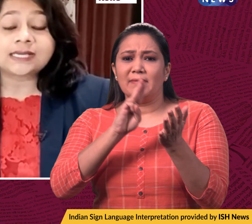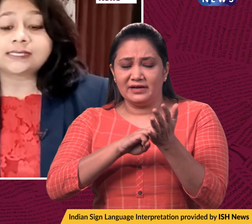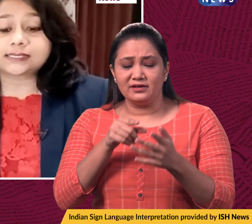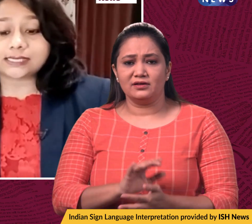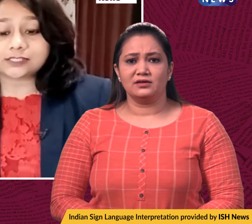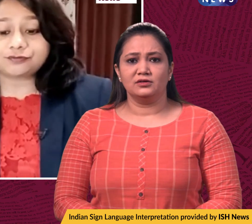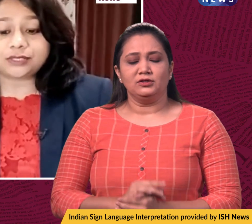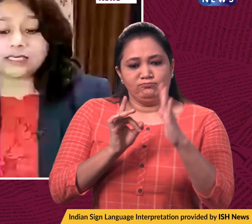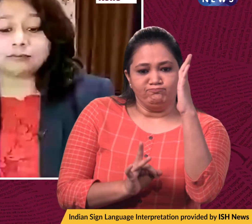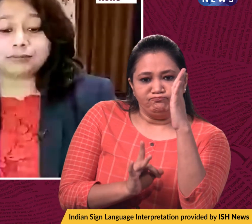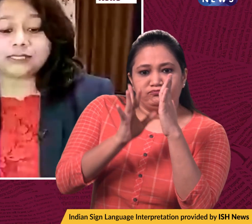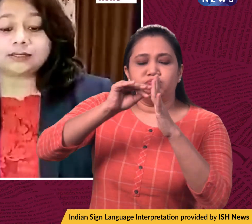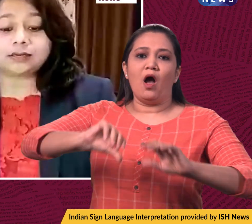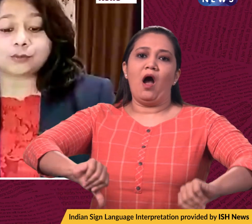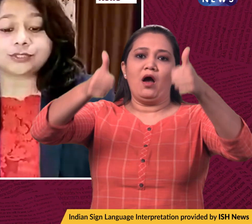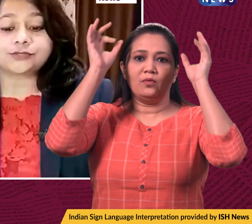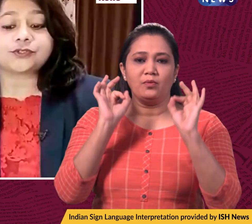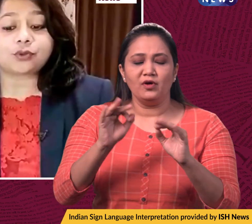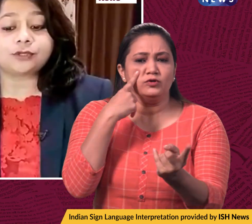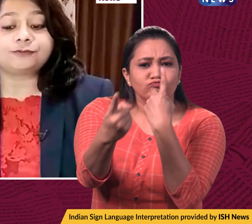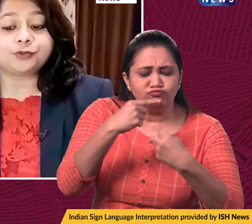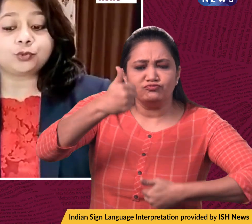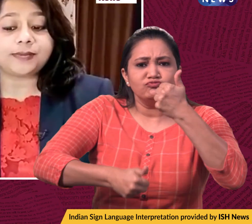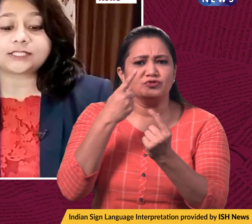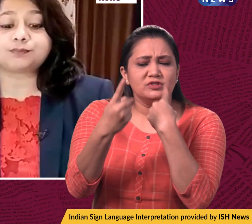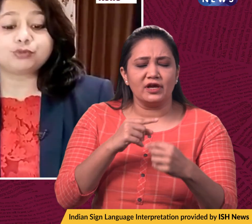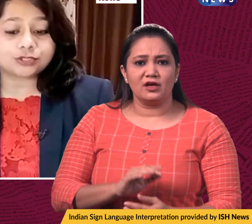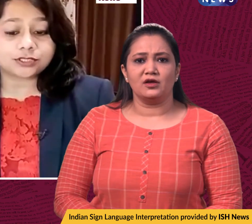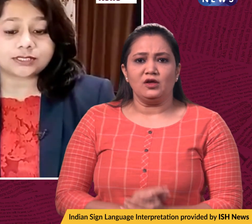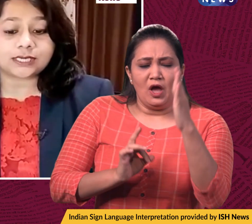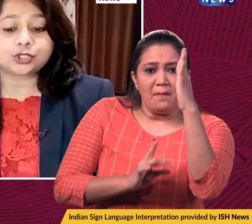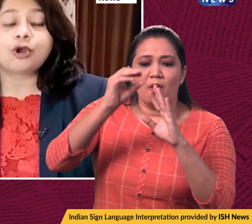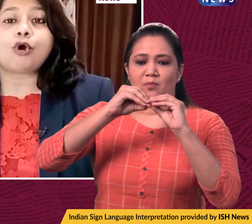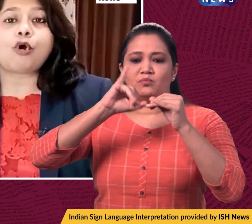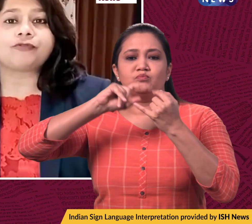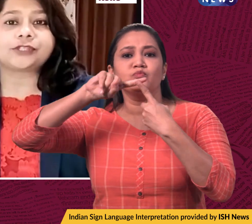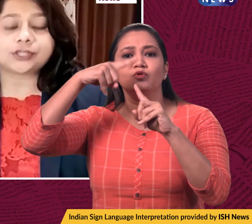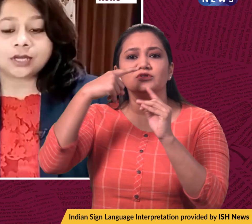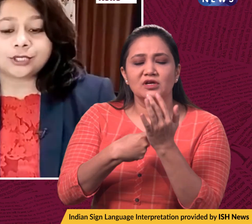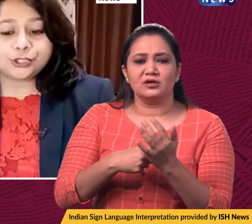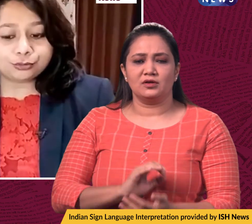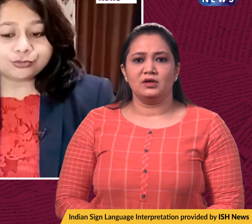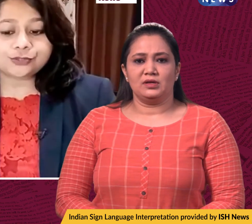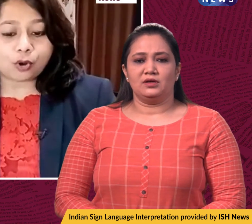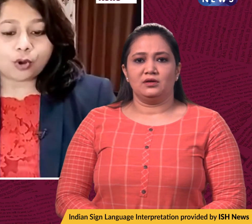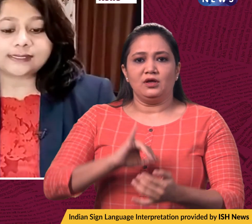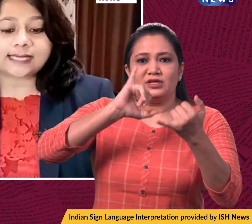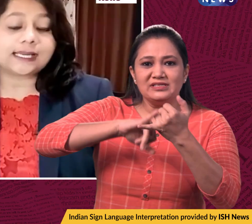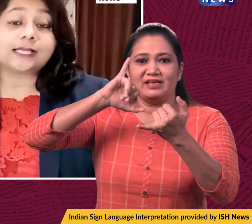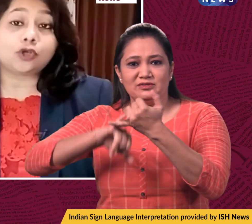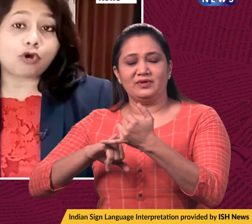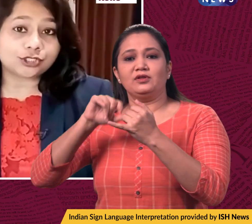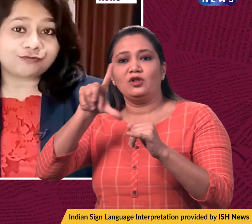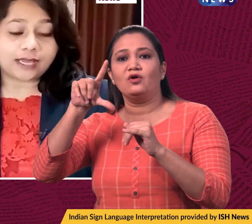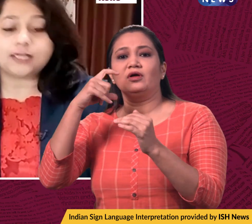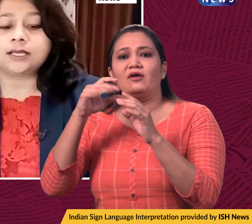Monday successfully completed the ground test of the solid fuel-based booster stage of its new small